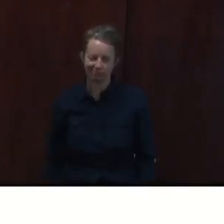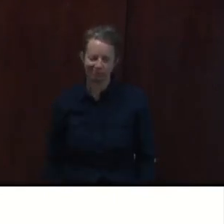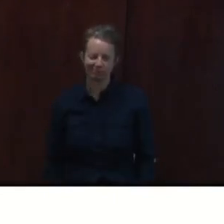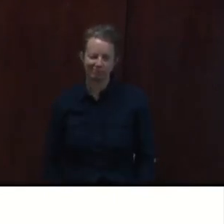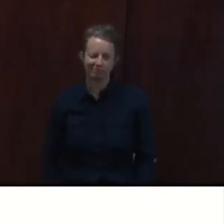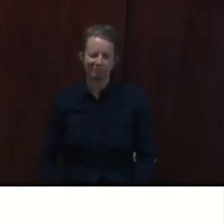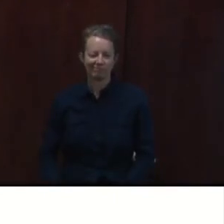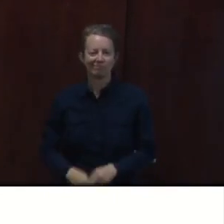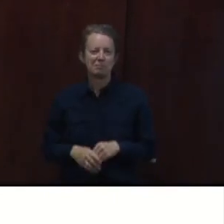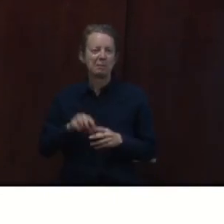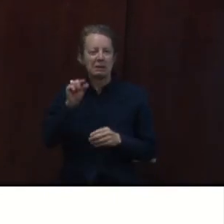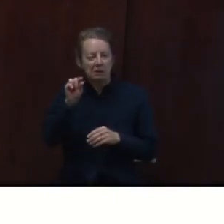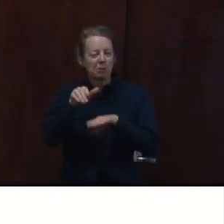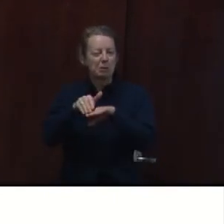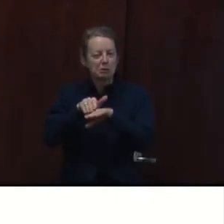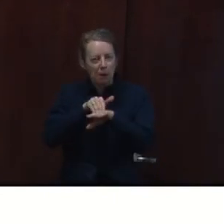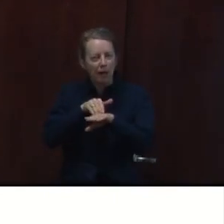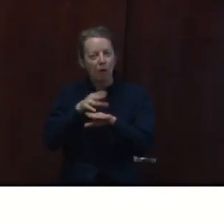slowing of the increases.